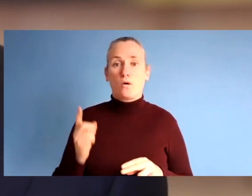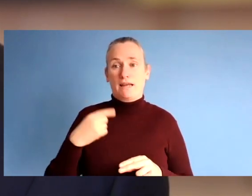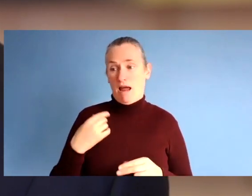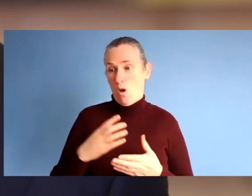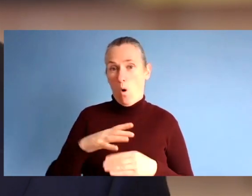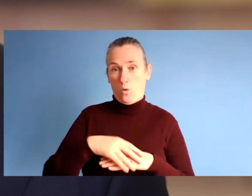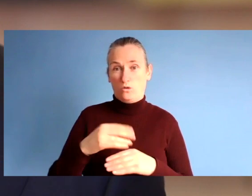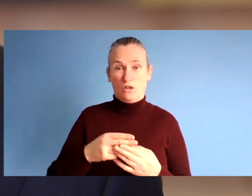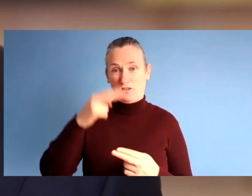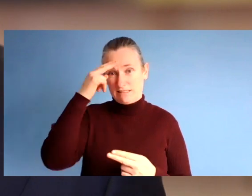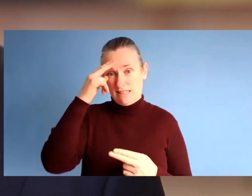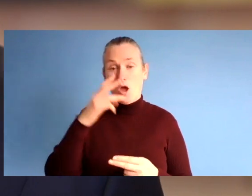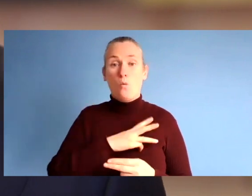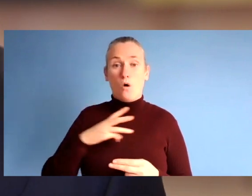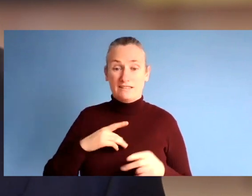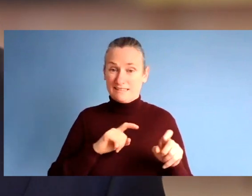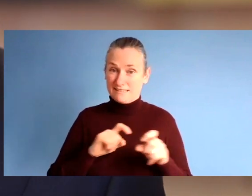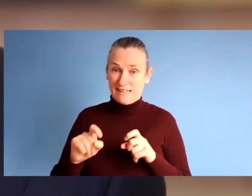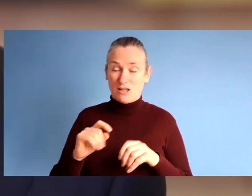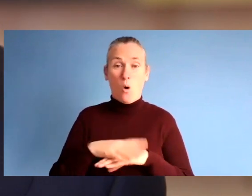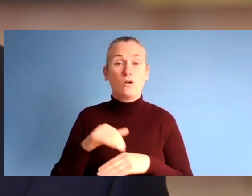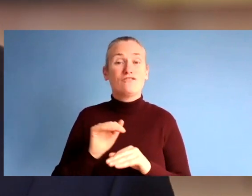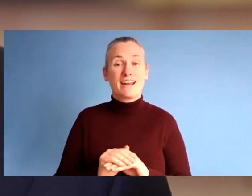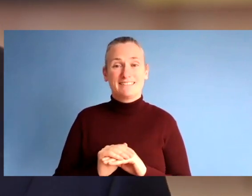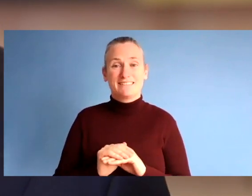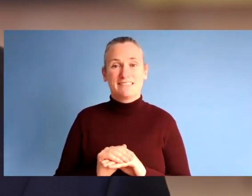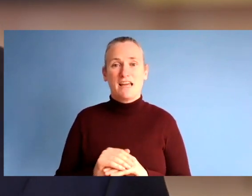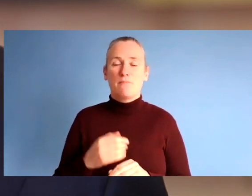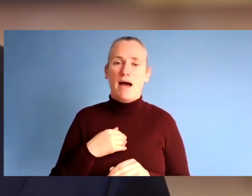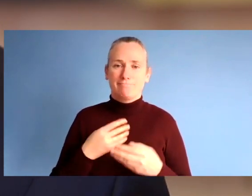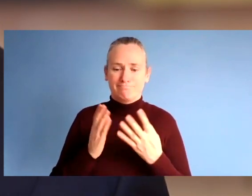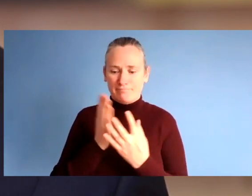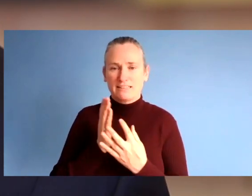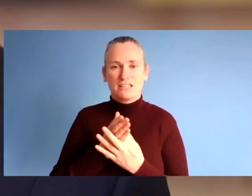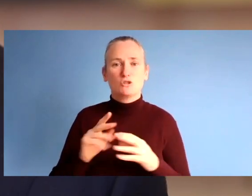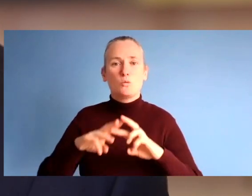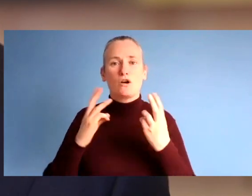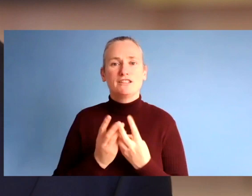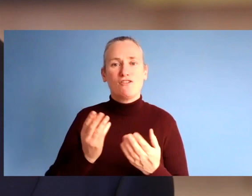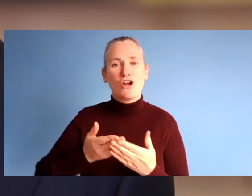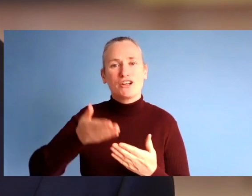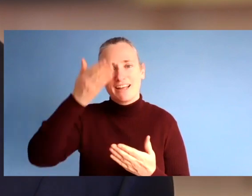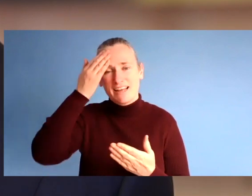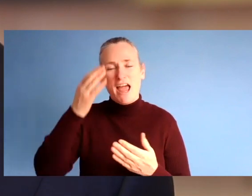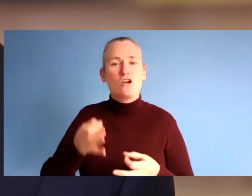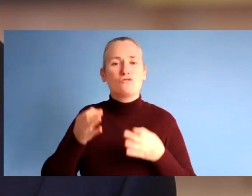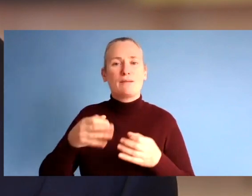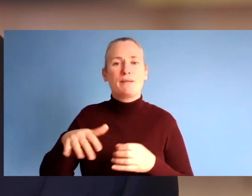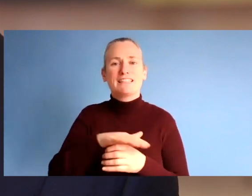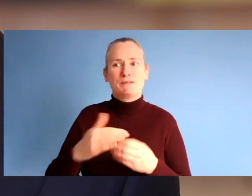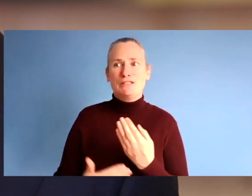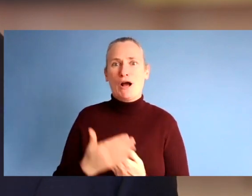mater, it was and is my old friend, my gateway to a world of learning and a great place to be young